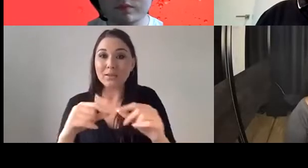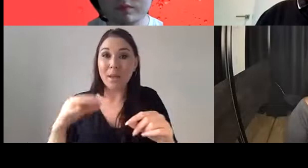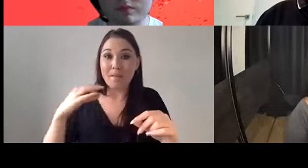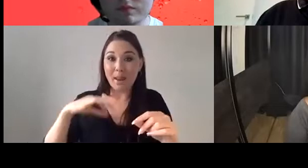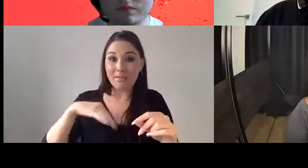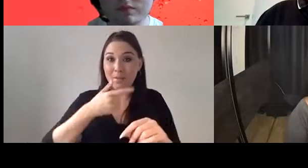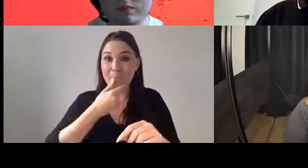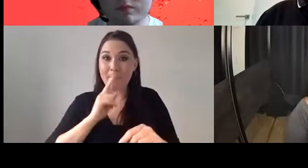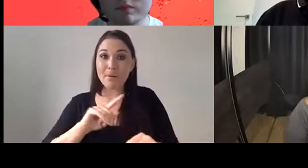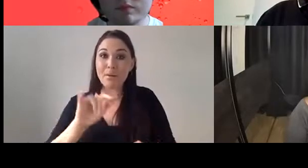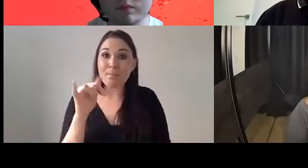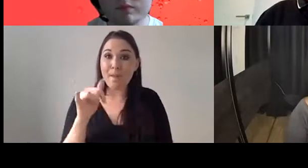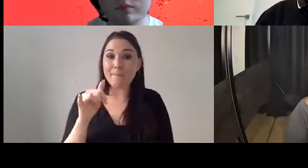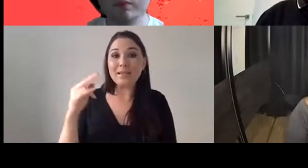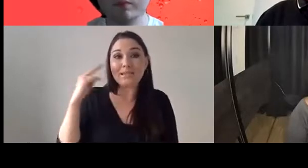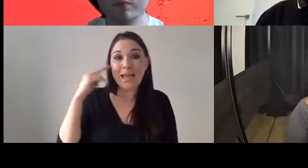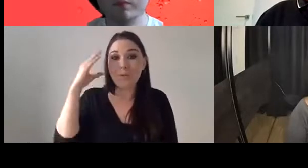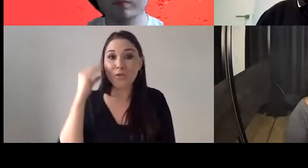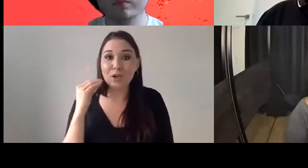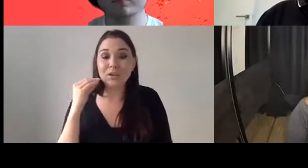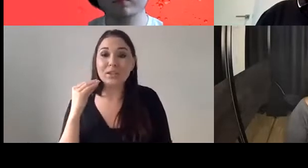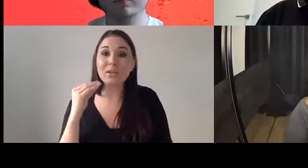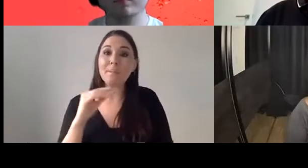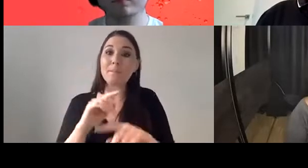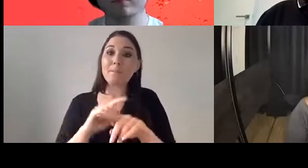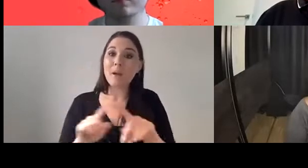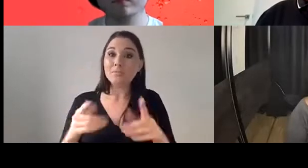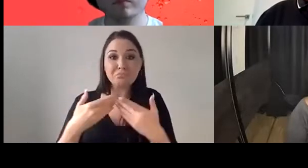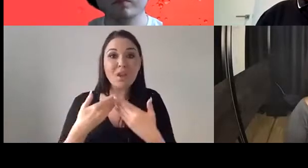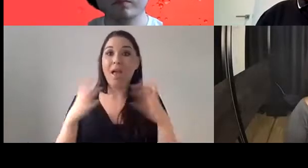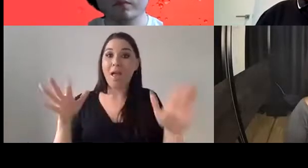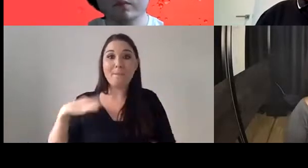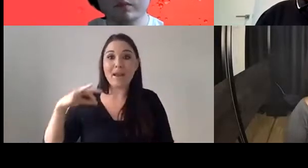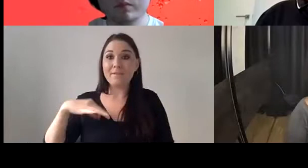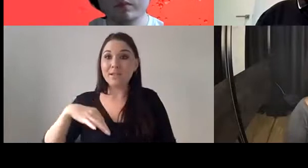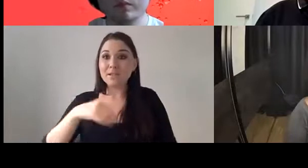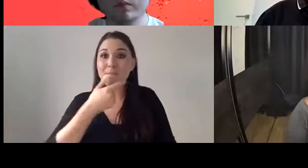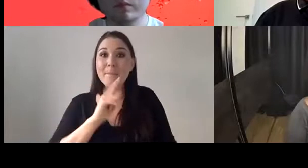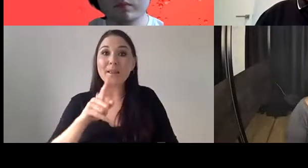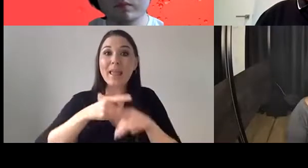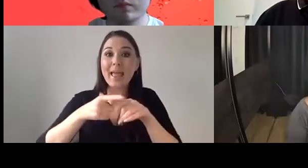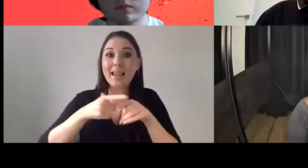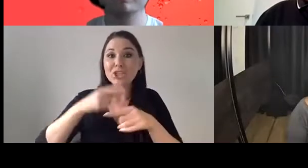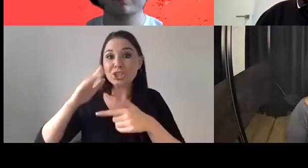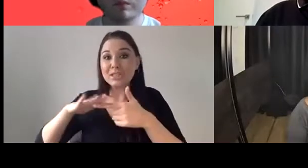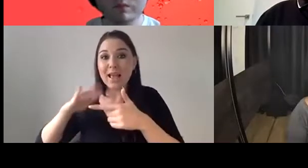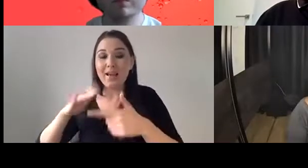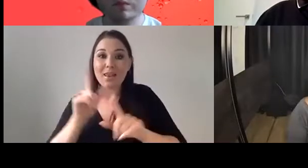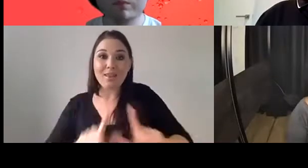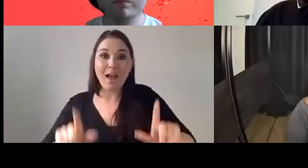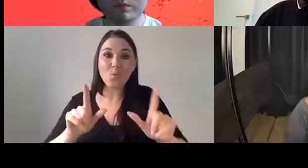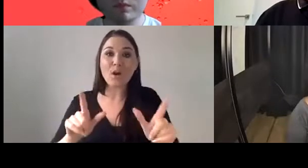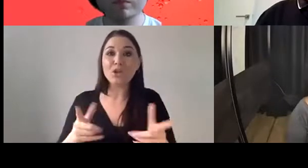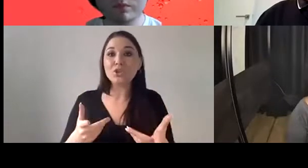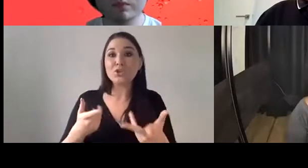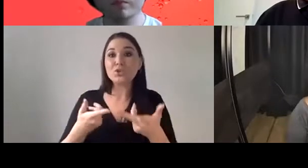who perhaps are deaf or hard of hearing. It can benefit people who maybe English is their second language, or if